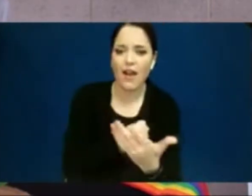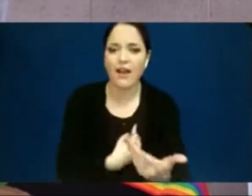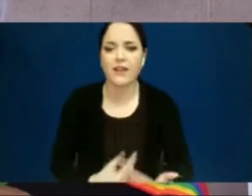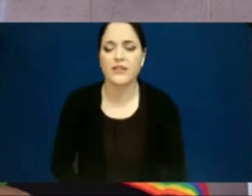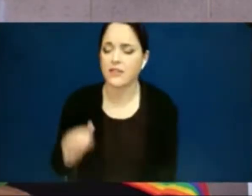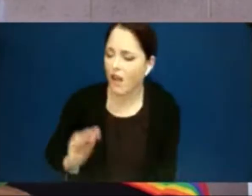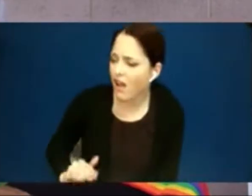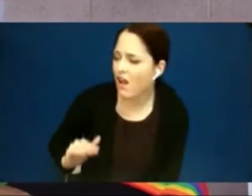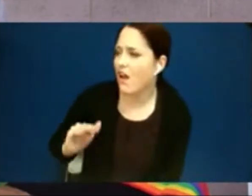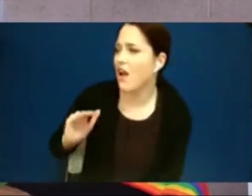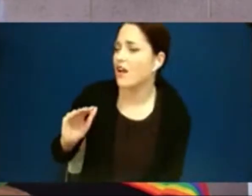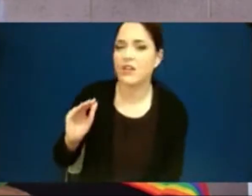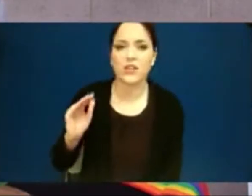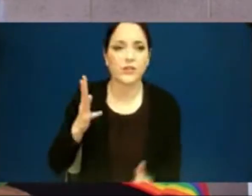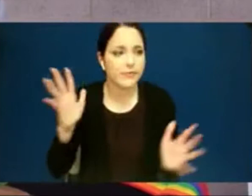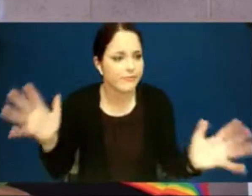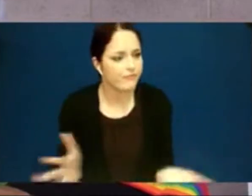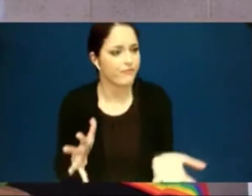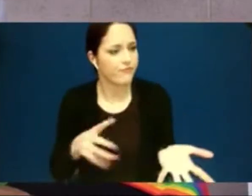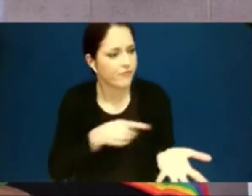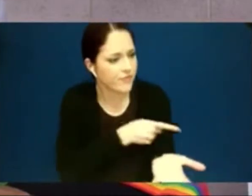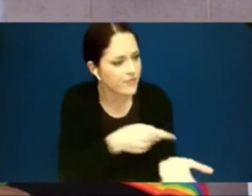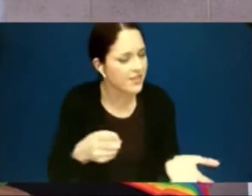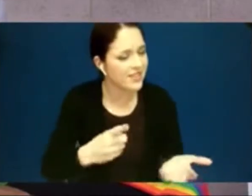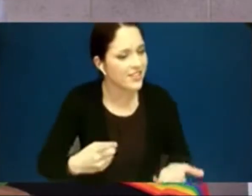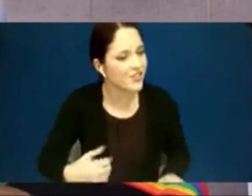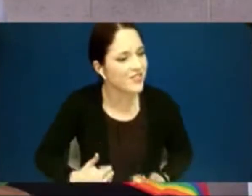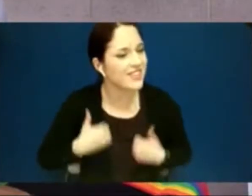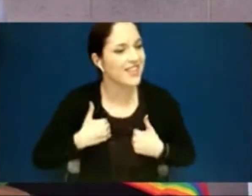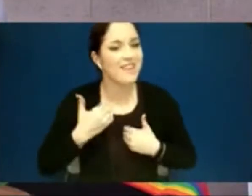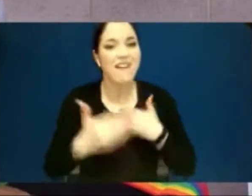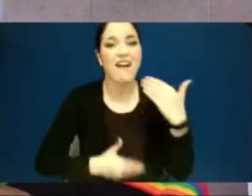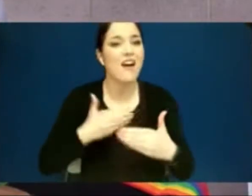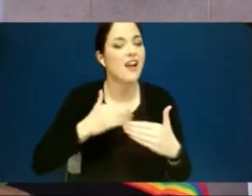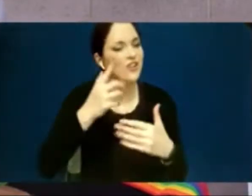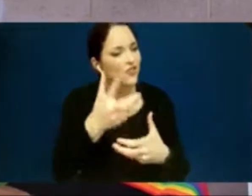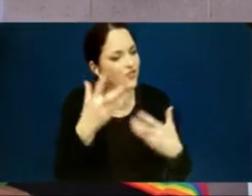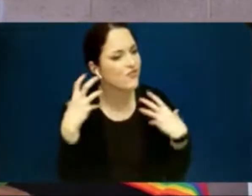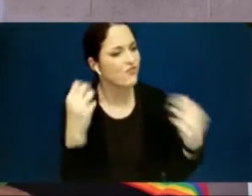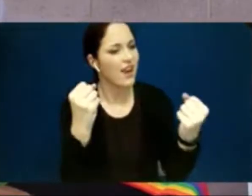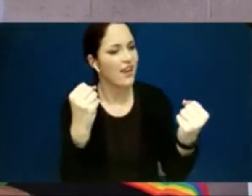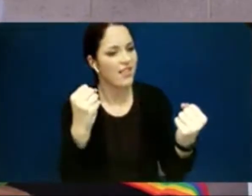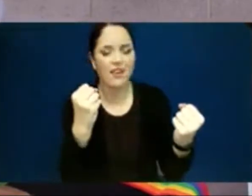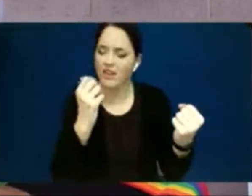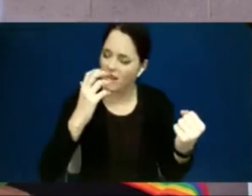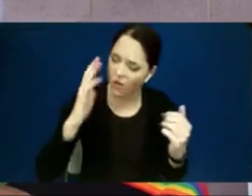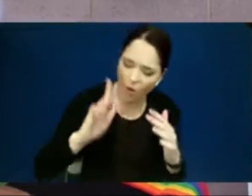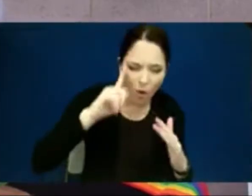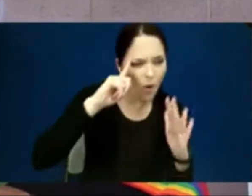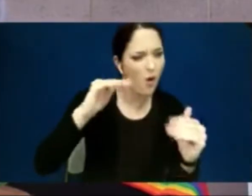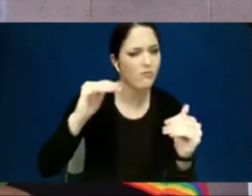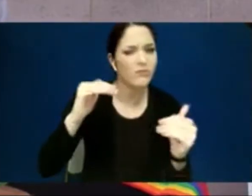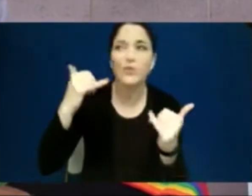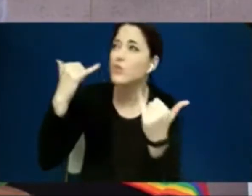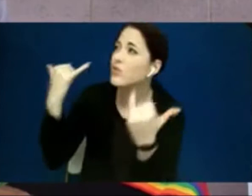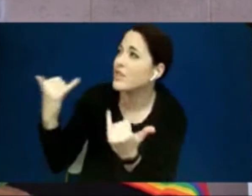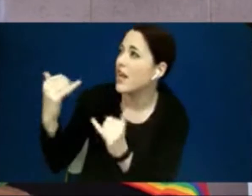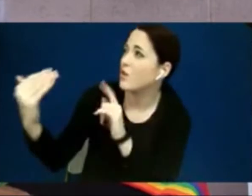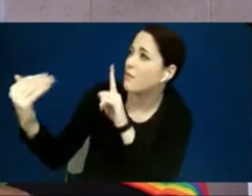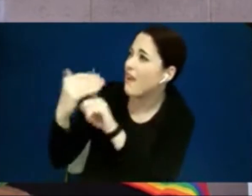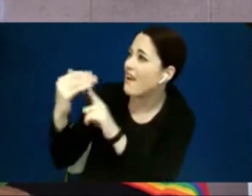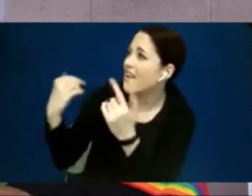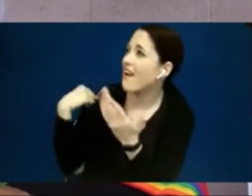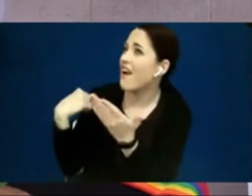hope. And today you remind us that you have called us by name. You call us